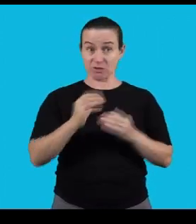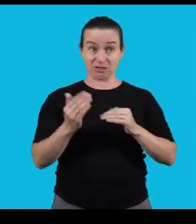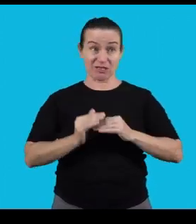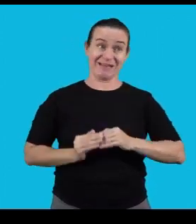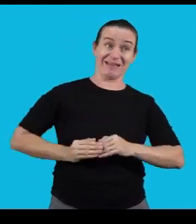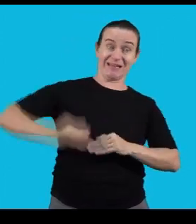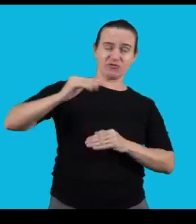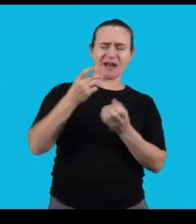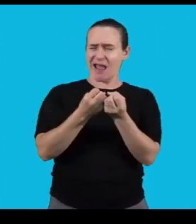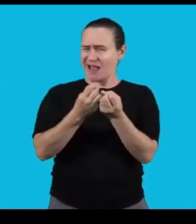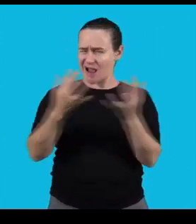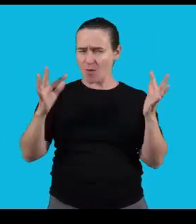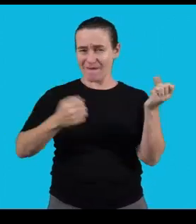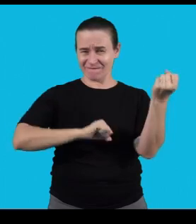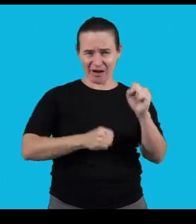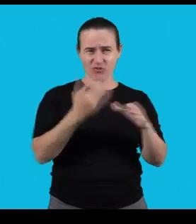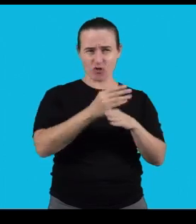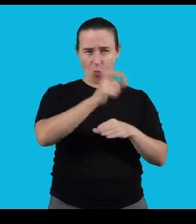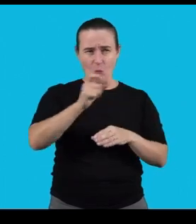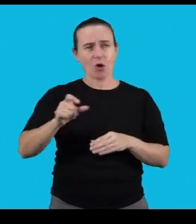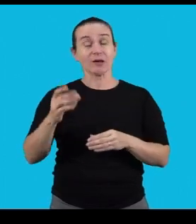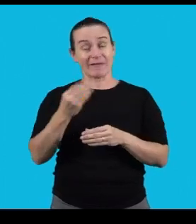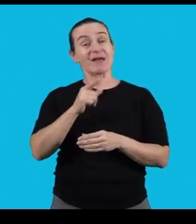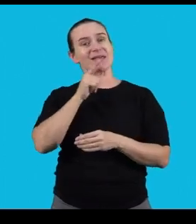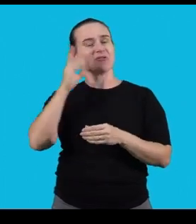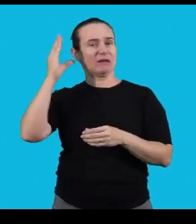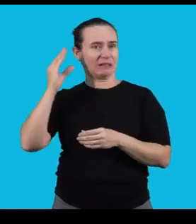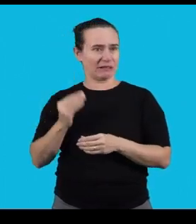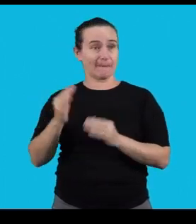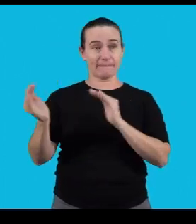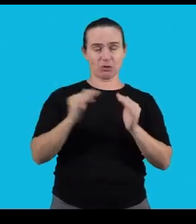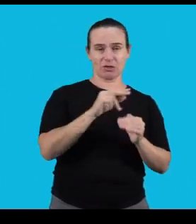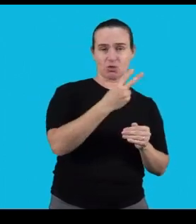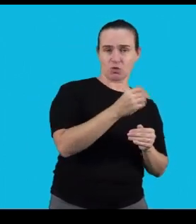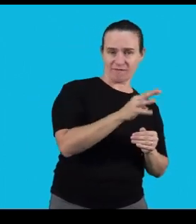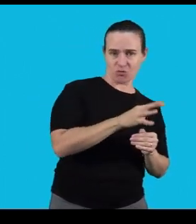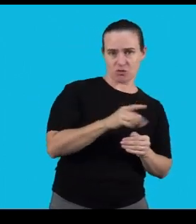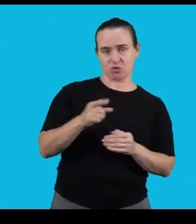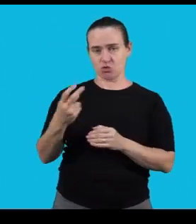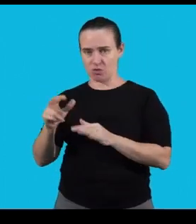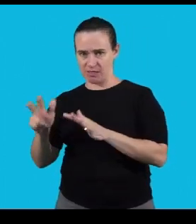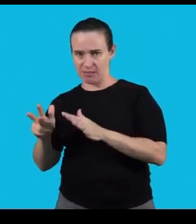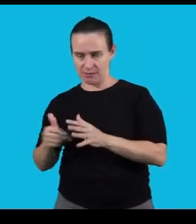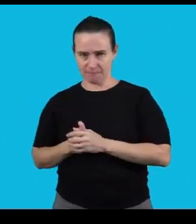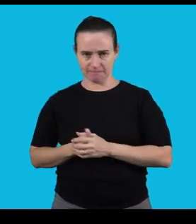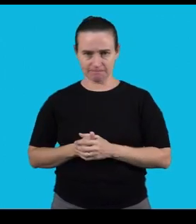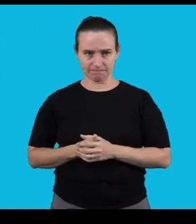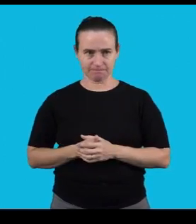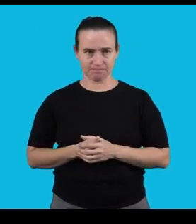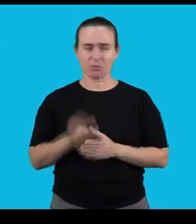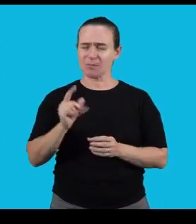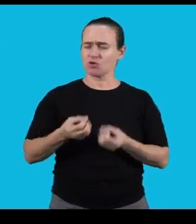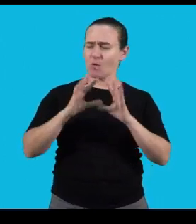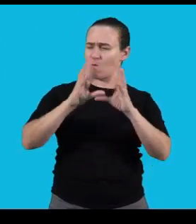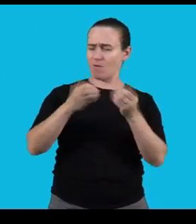262. Calculate the percentage increase in the number of factory workers with hearing loss between 2014 and